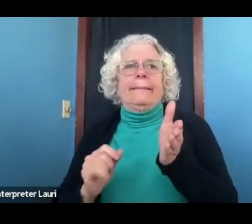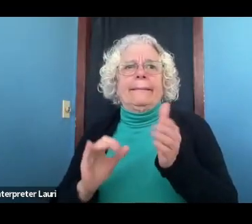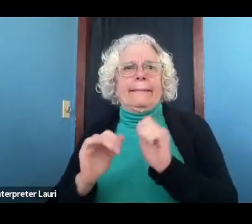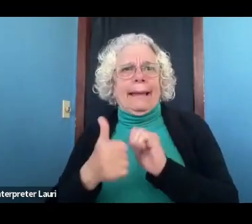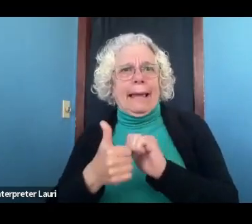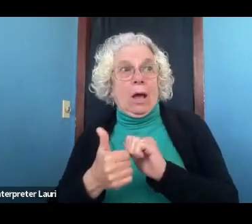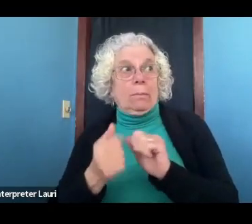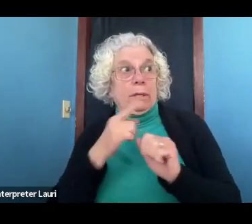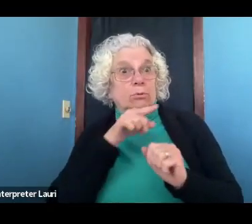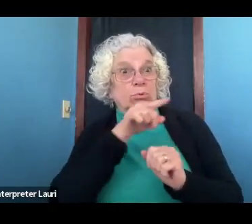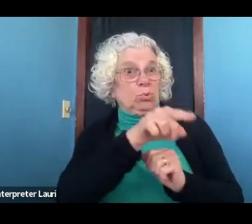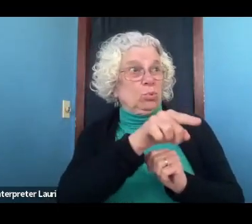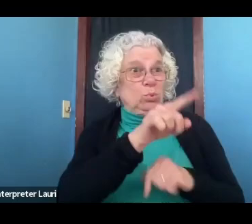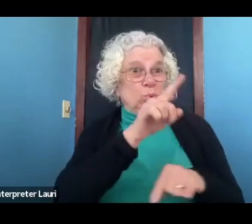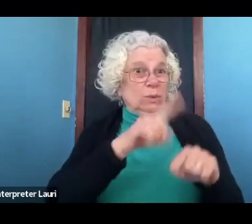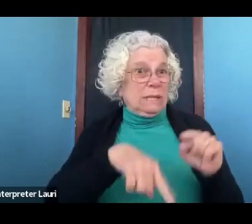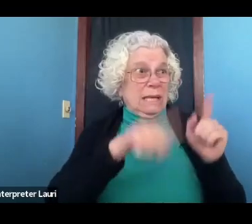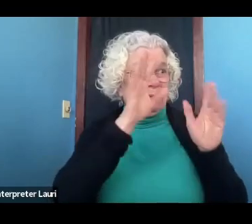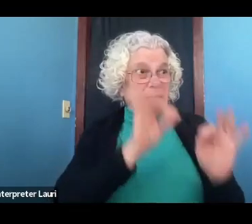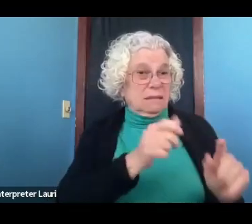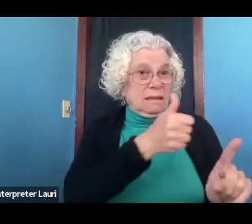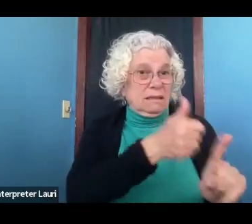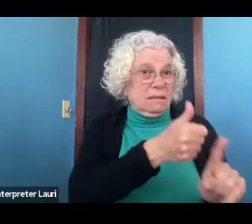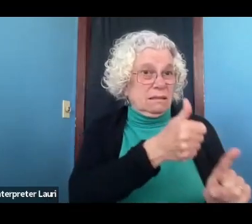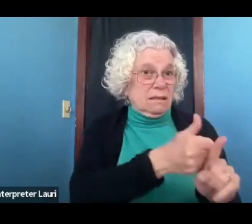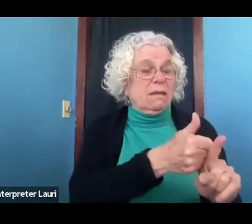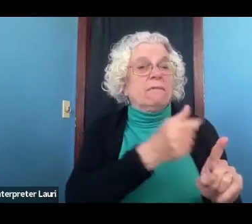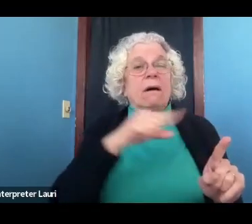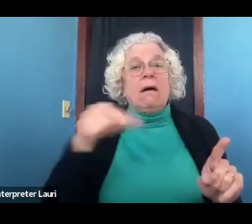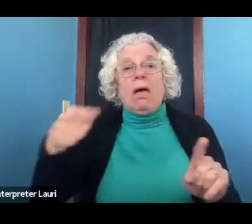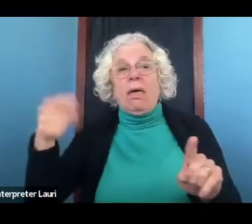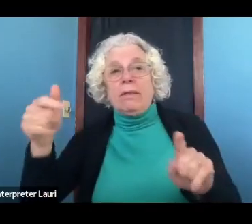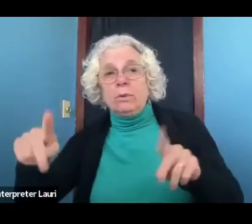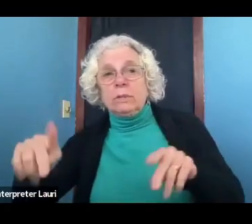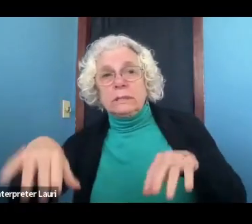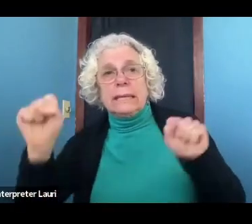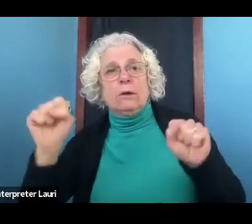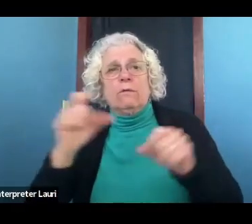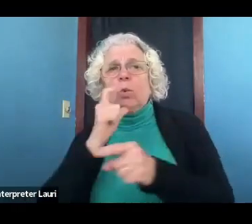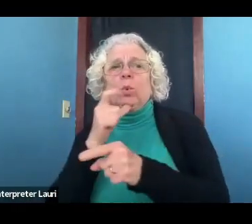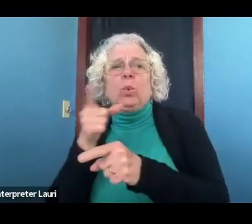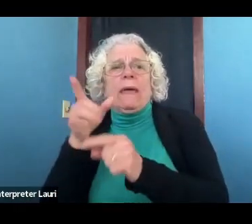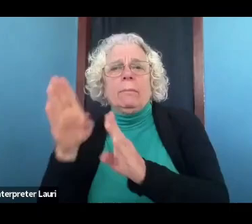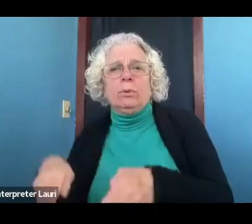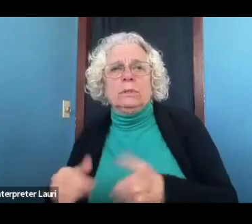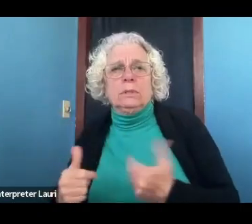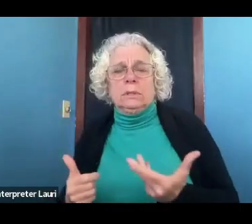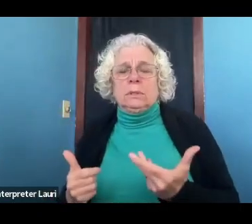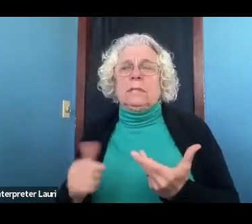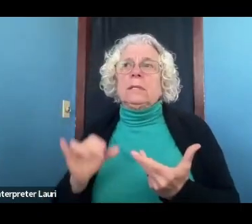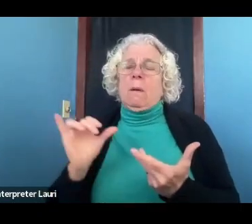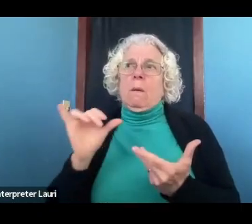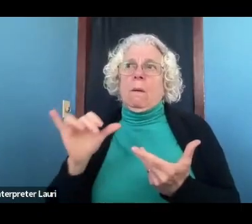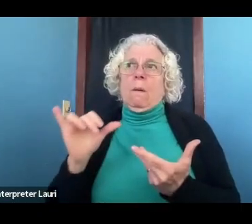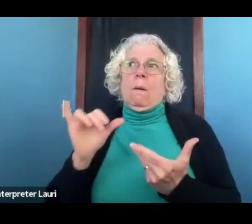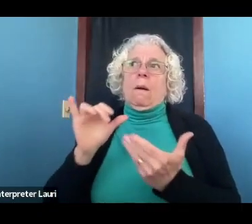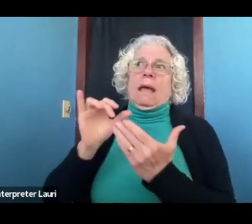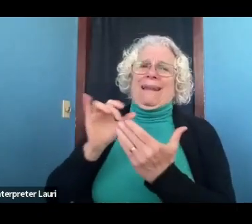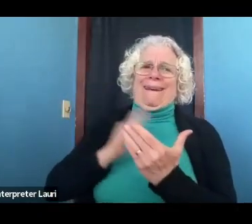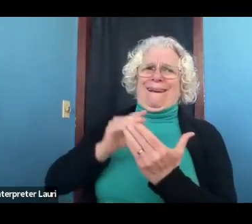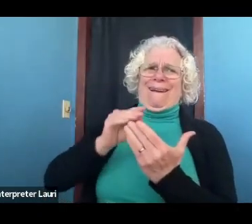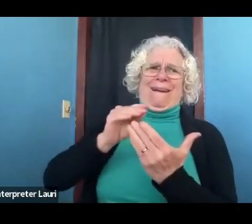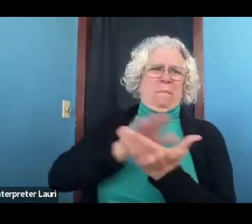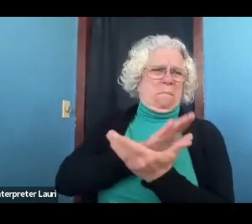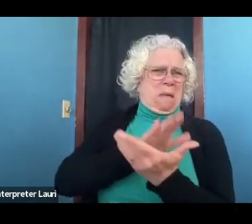shoes when you can't act for yourself, and learn how do you actually get a healthcare directive. What do you fill